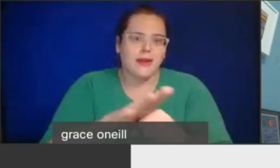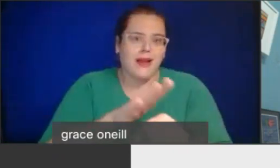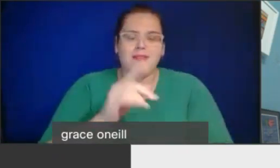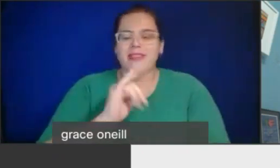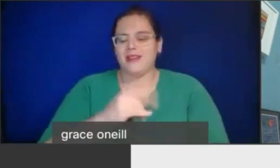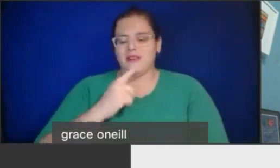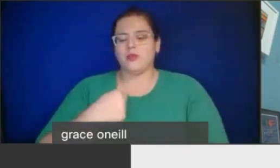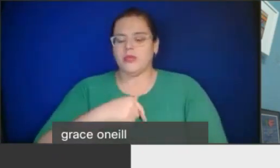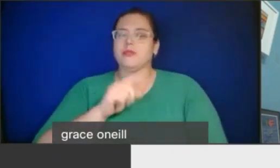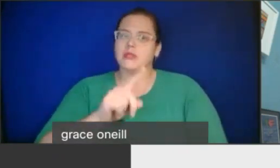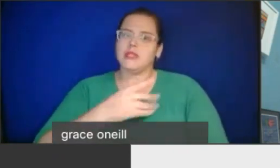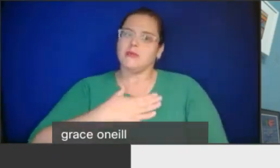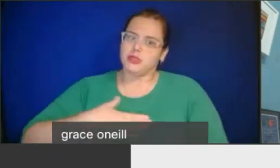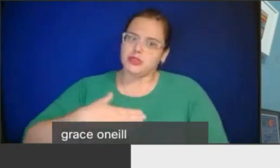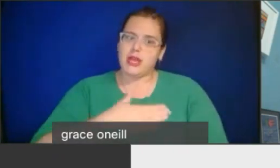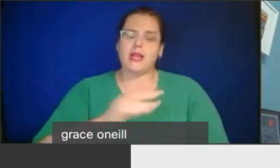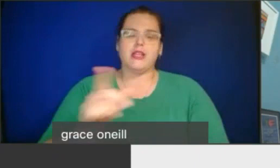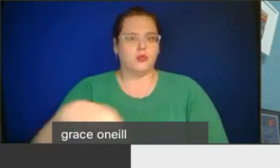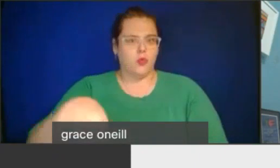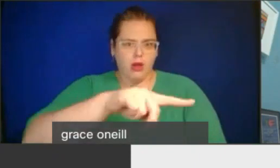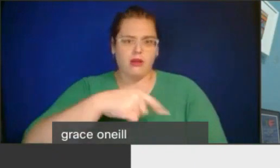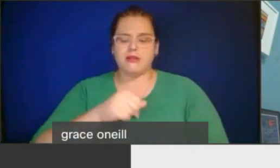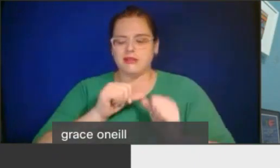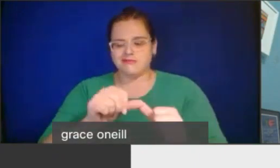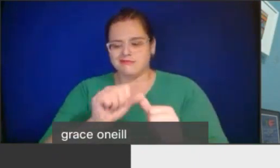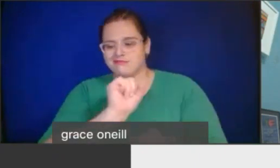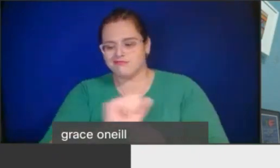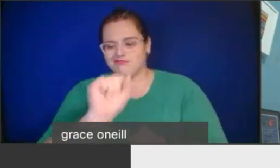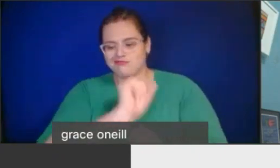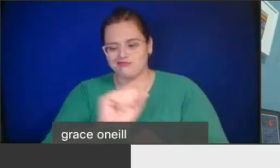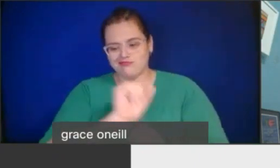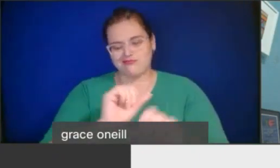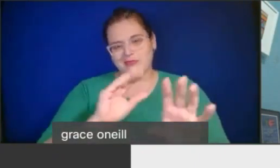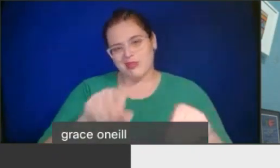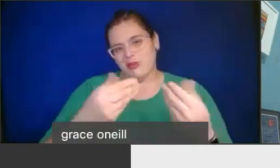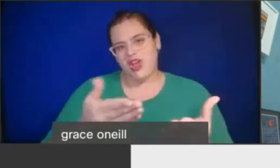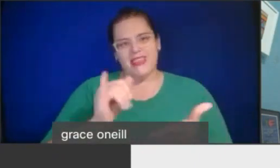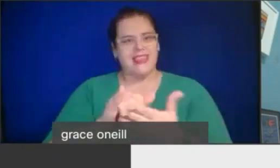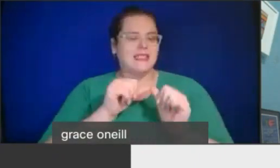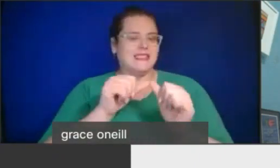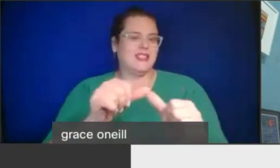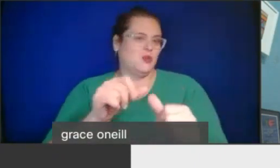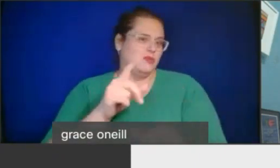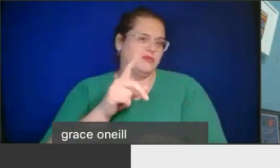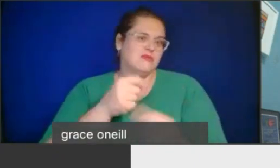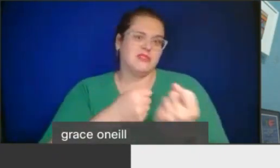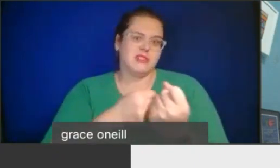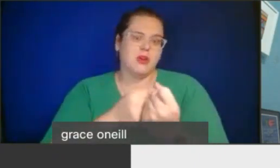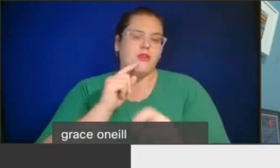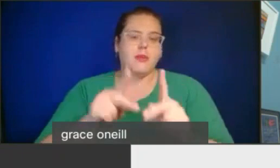continue to provide the quality supports that they're providing for the people supported by DDS.